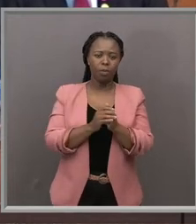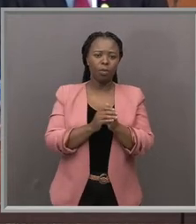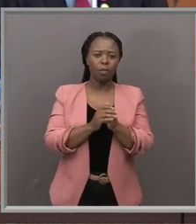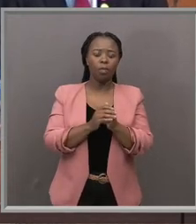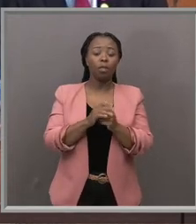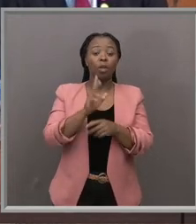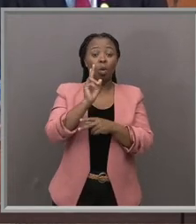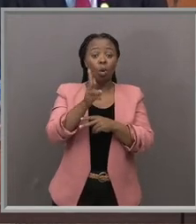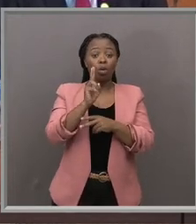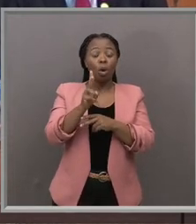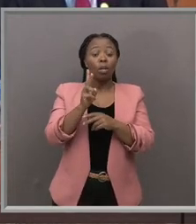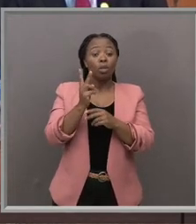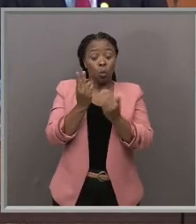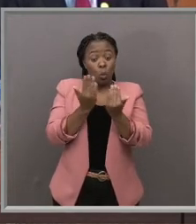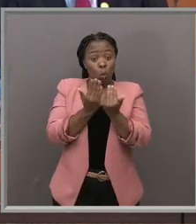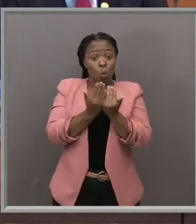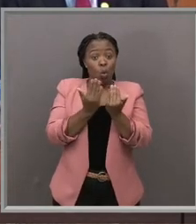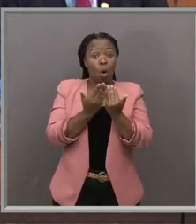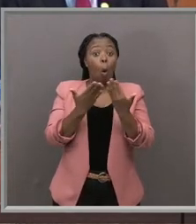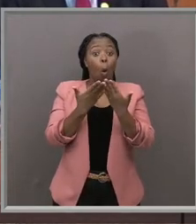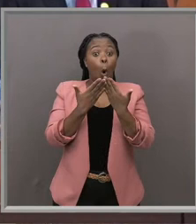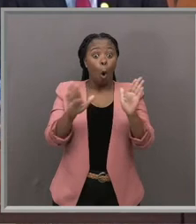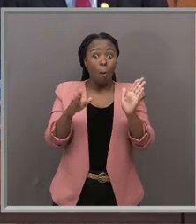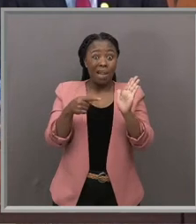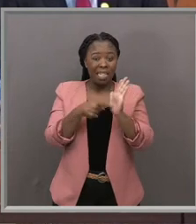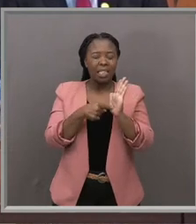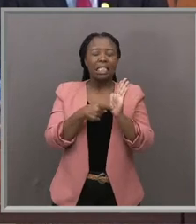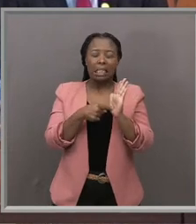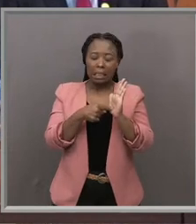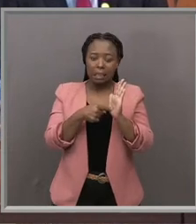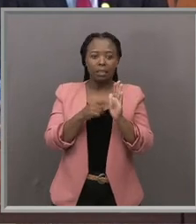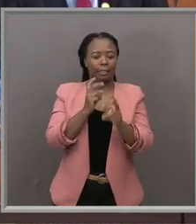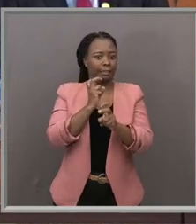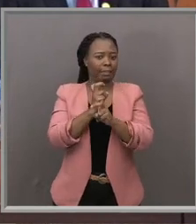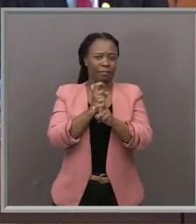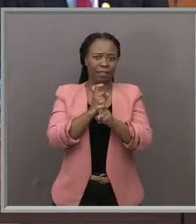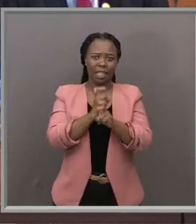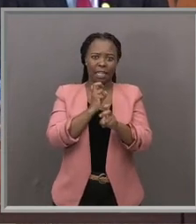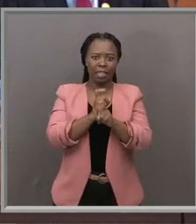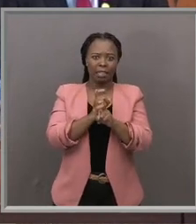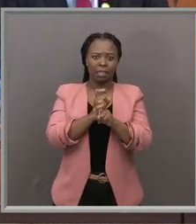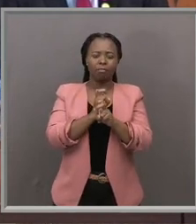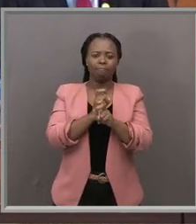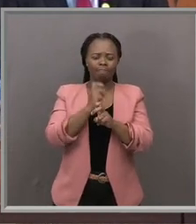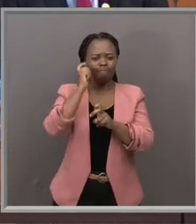issue of the reopening of schools. Difficult questions had to be answered.